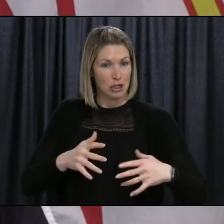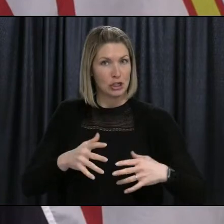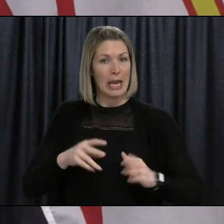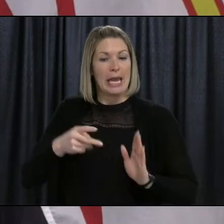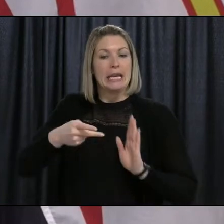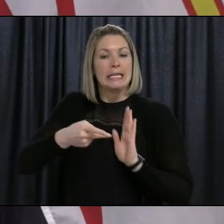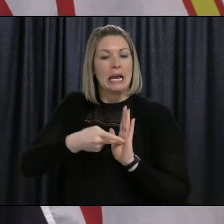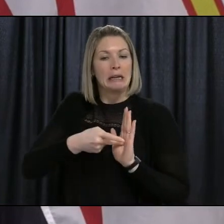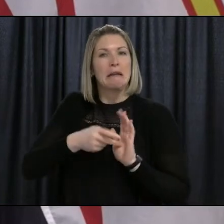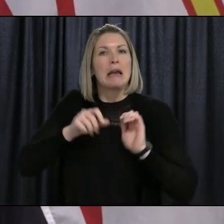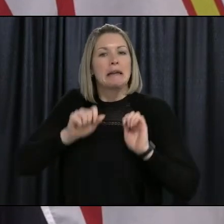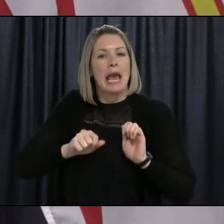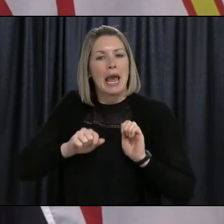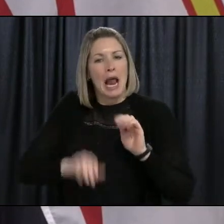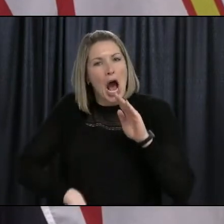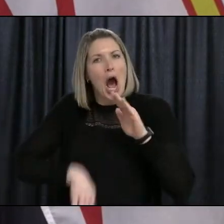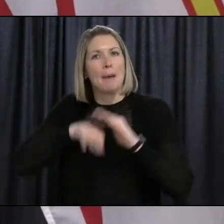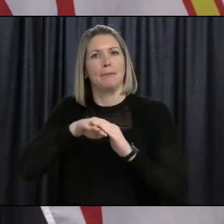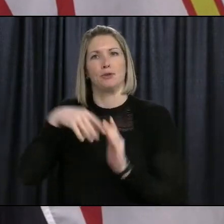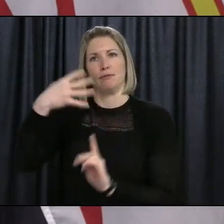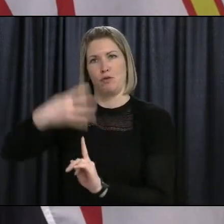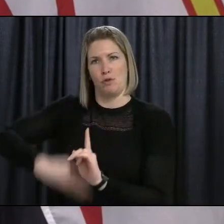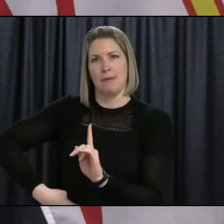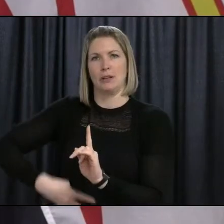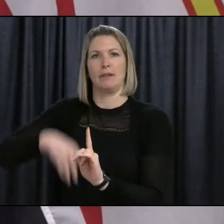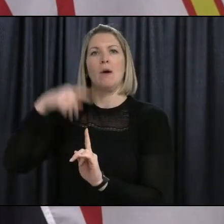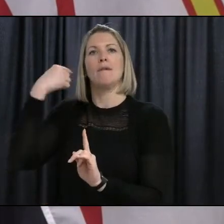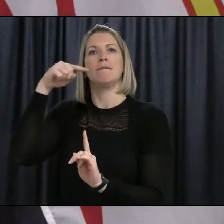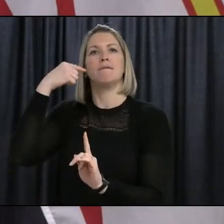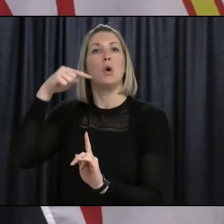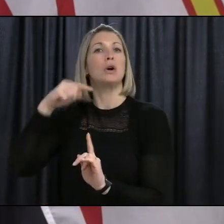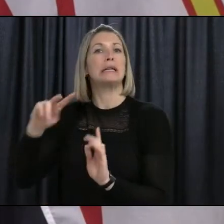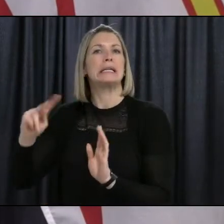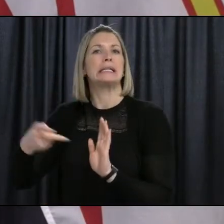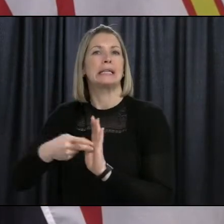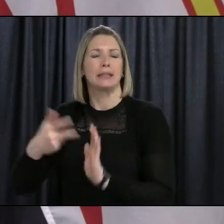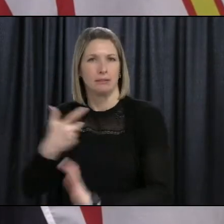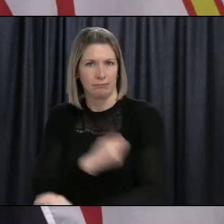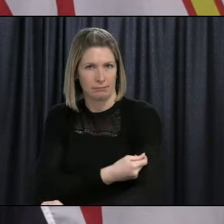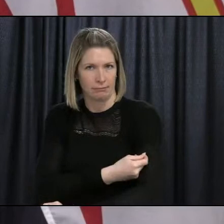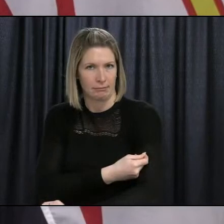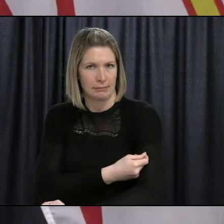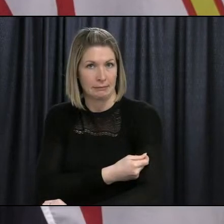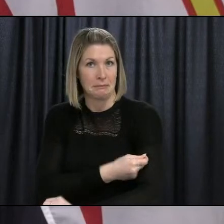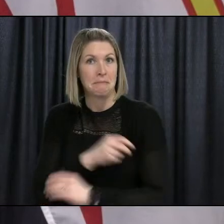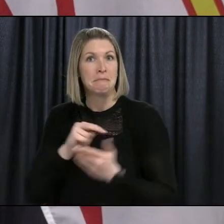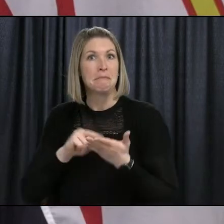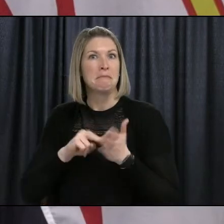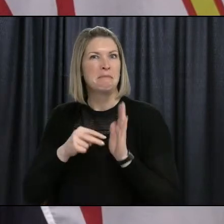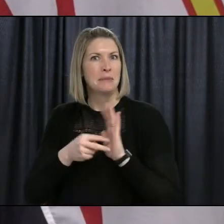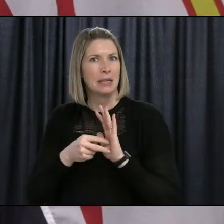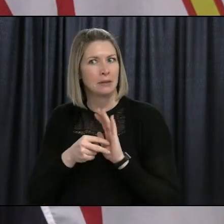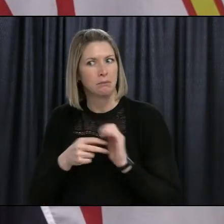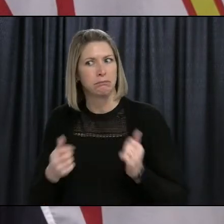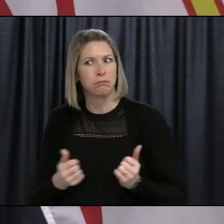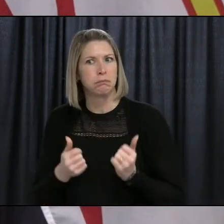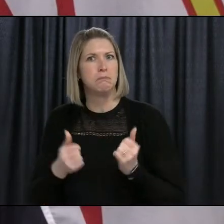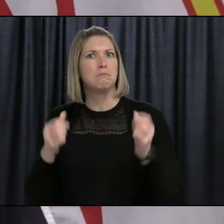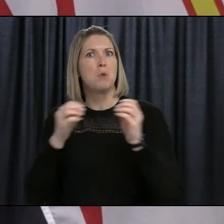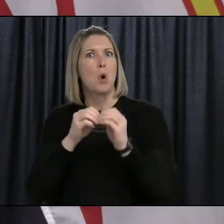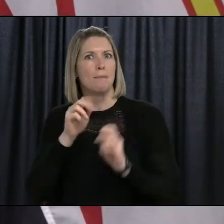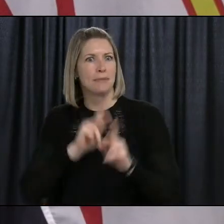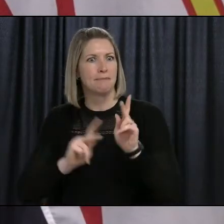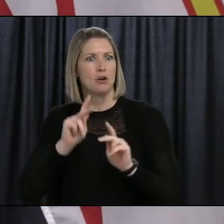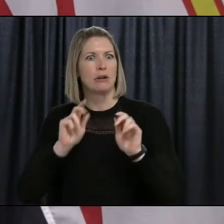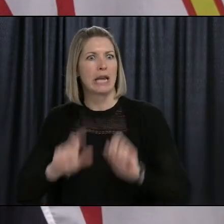This will allow us to protect close to 40,000 extra people with 1 dose of a highly effective